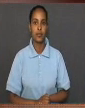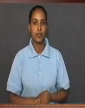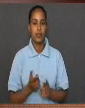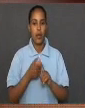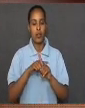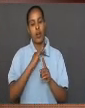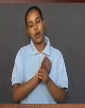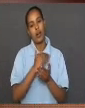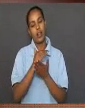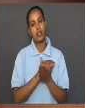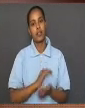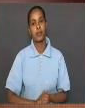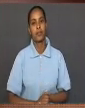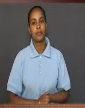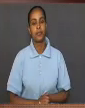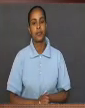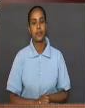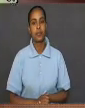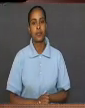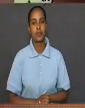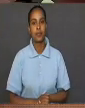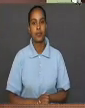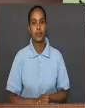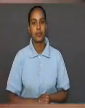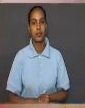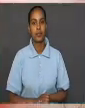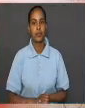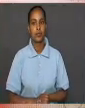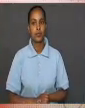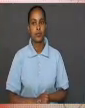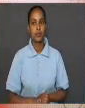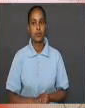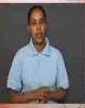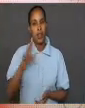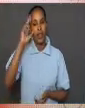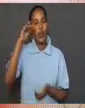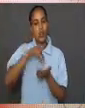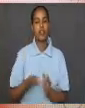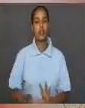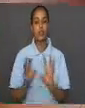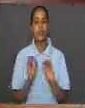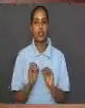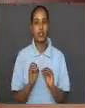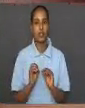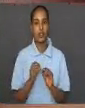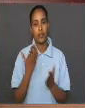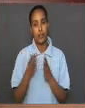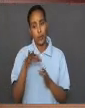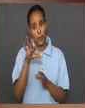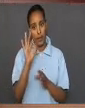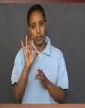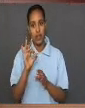Let's get back to our lesson. Hello again, students. If you